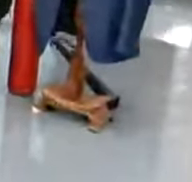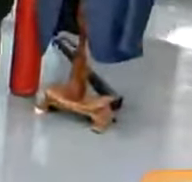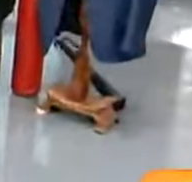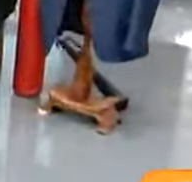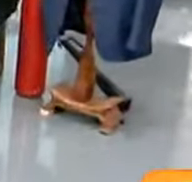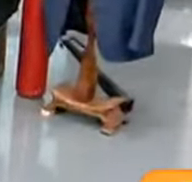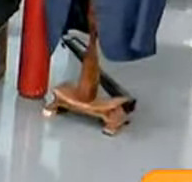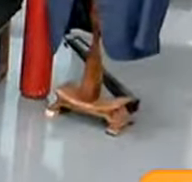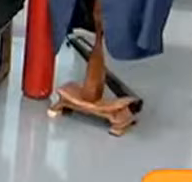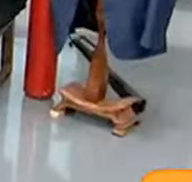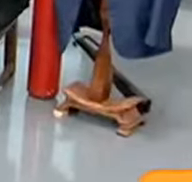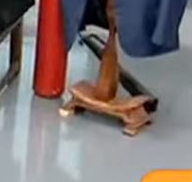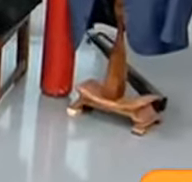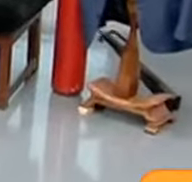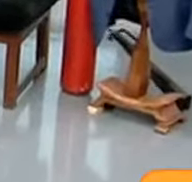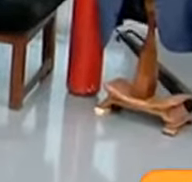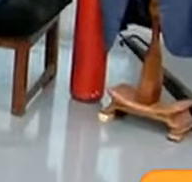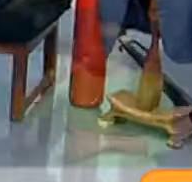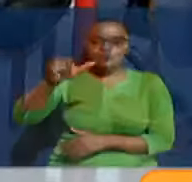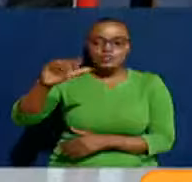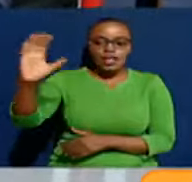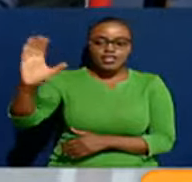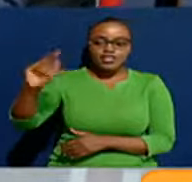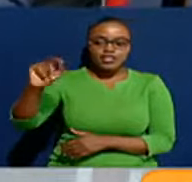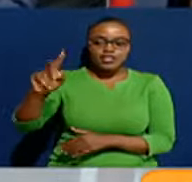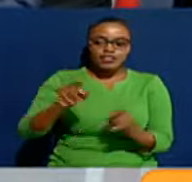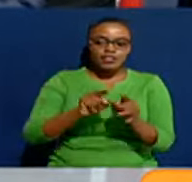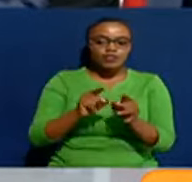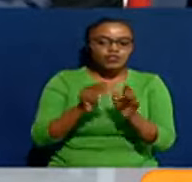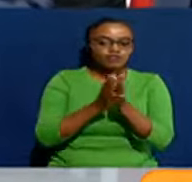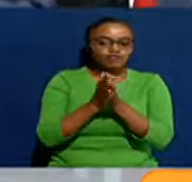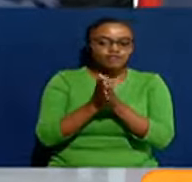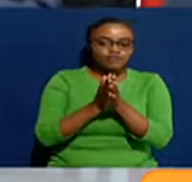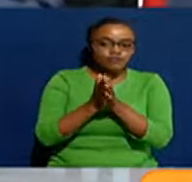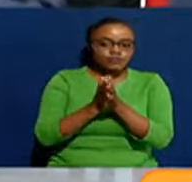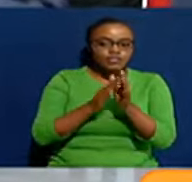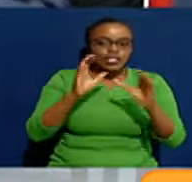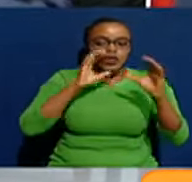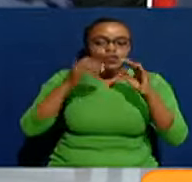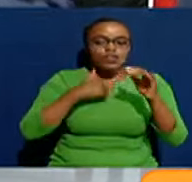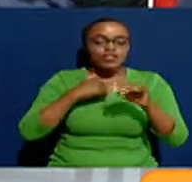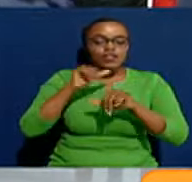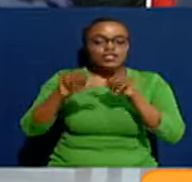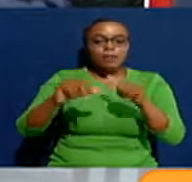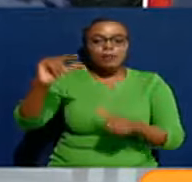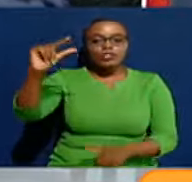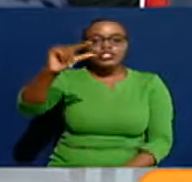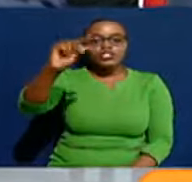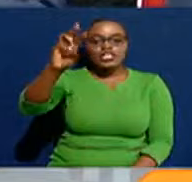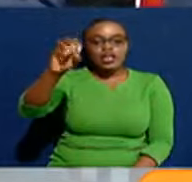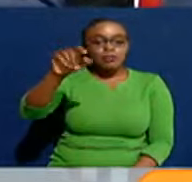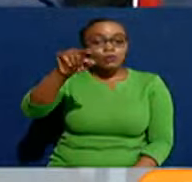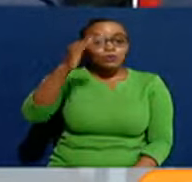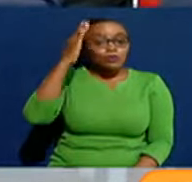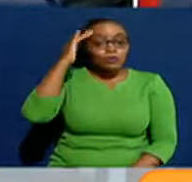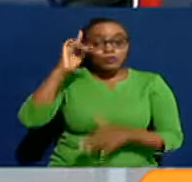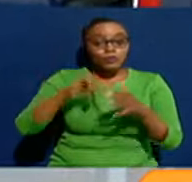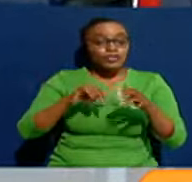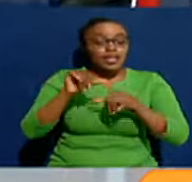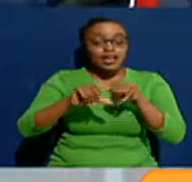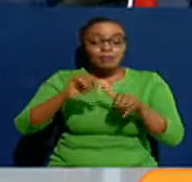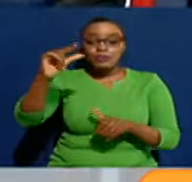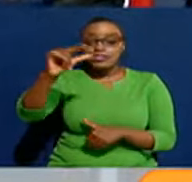And welcome back to Jeff Kunenge Live here at Citizen Television. What an interesting conversation we're having. It's about GMOs. What do you know